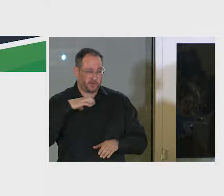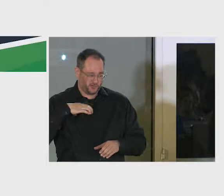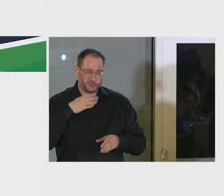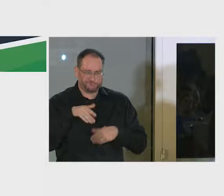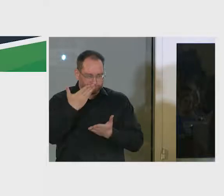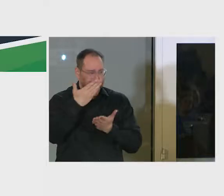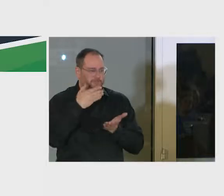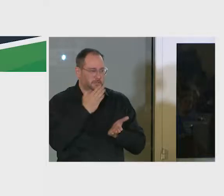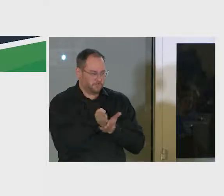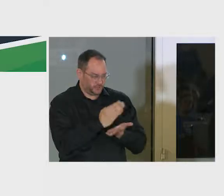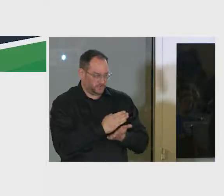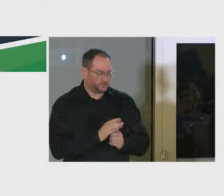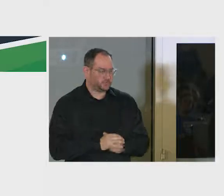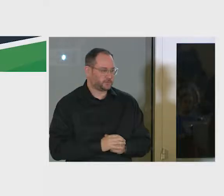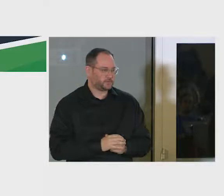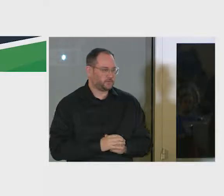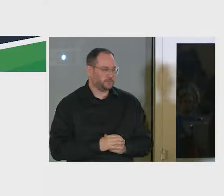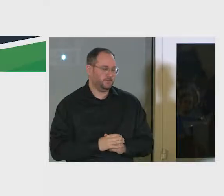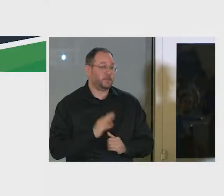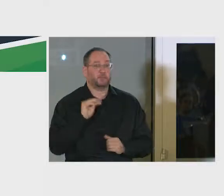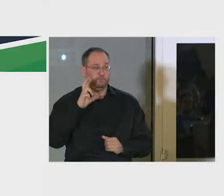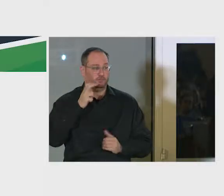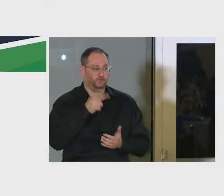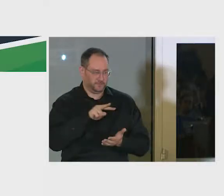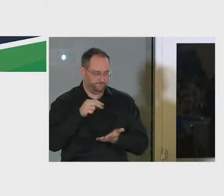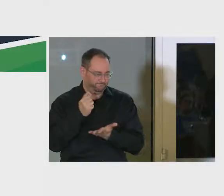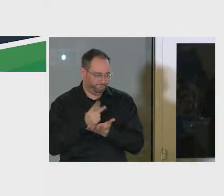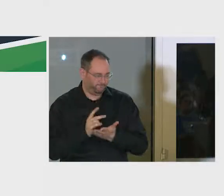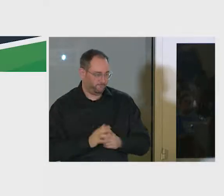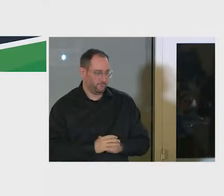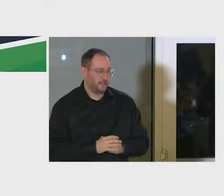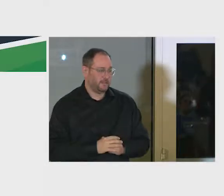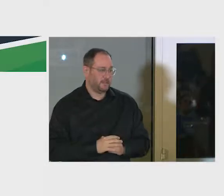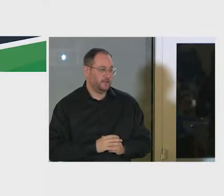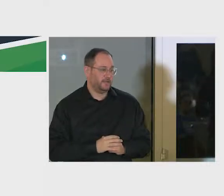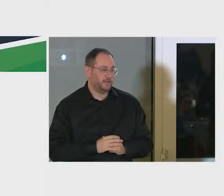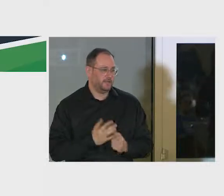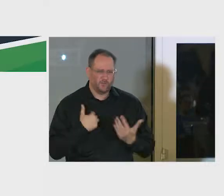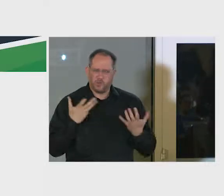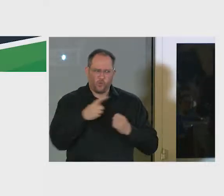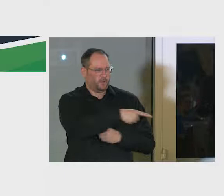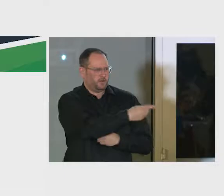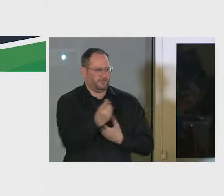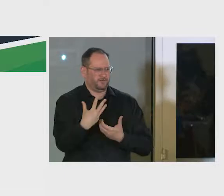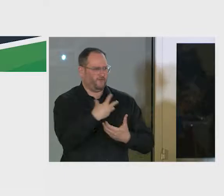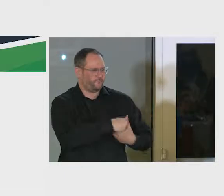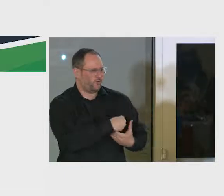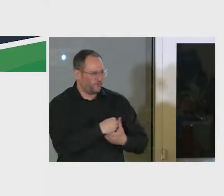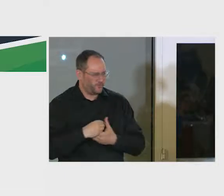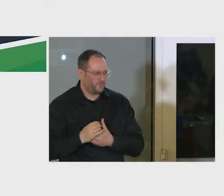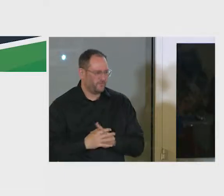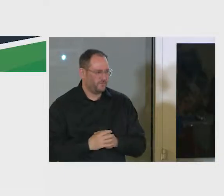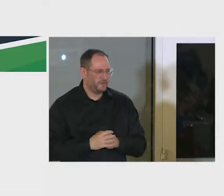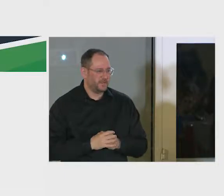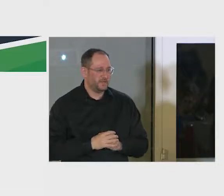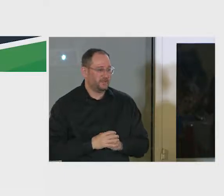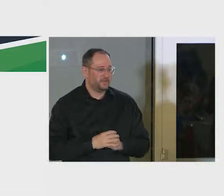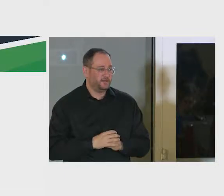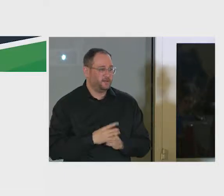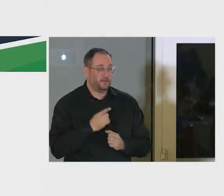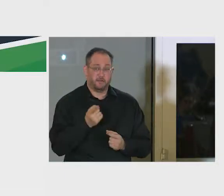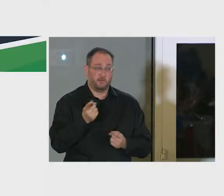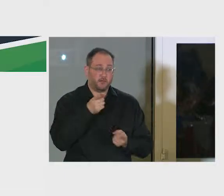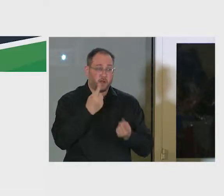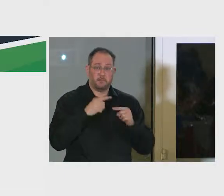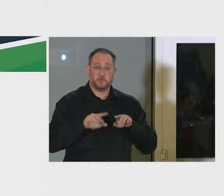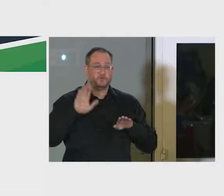for you to get involved. They hold hearings on every single agency's budget, and you're invited to come testify about the things that you see that you like